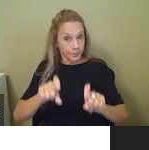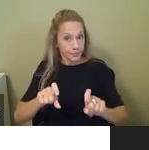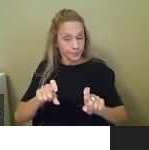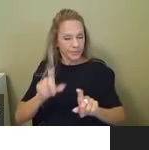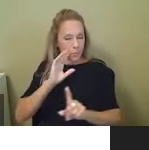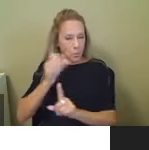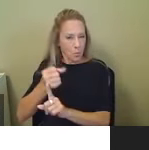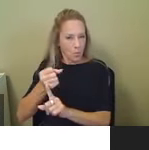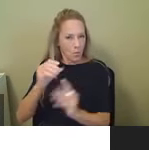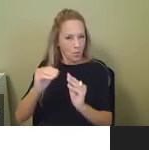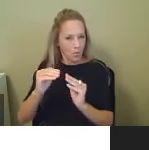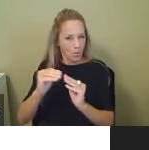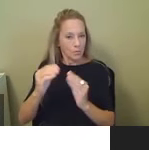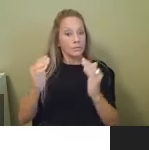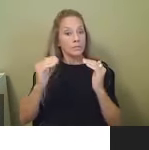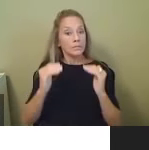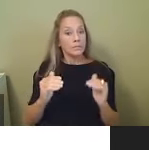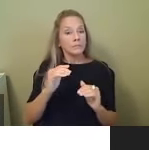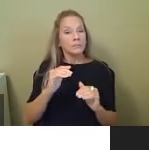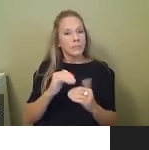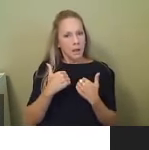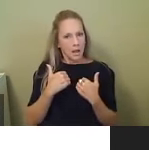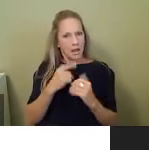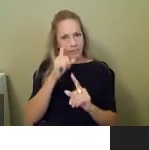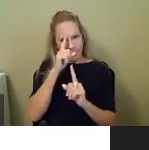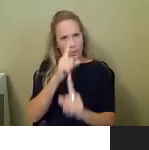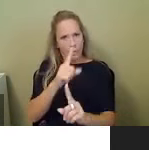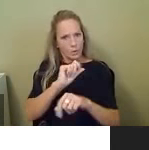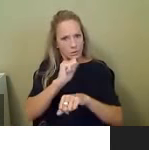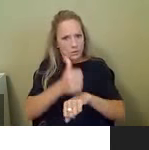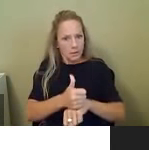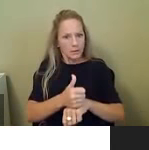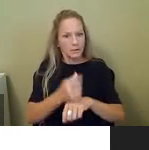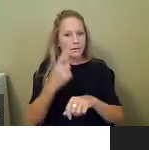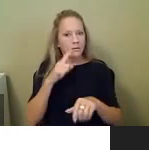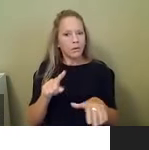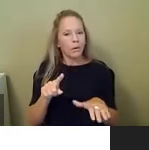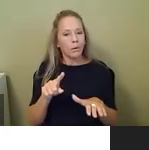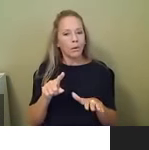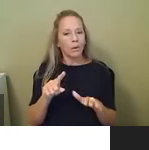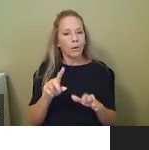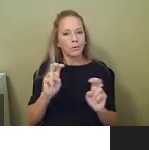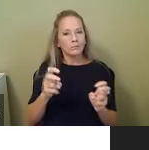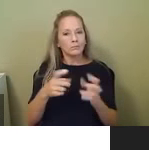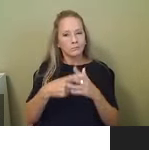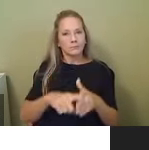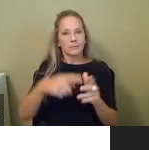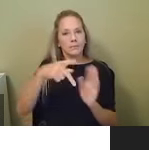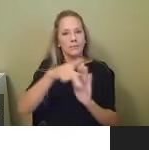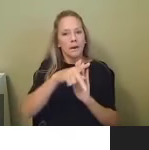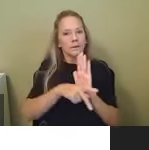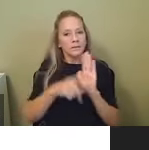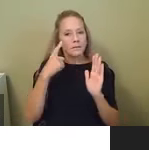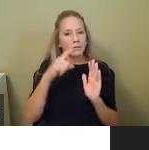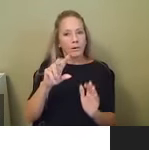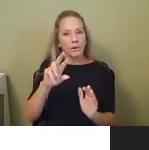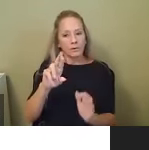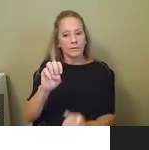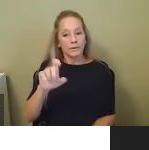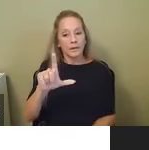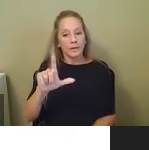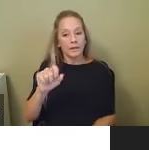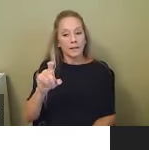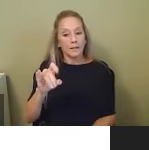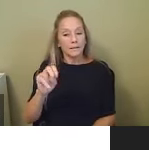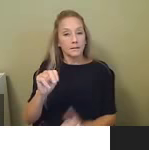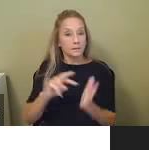point. Set actually goals for relaxation of mitigation policies, but also set the stage for if things were to